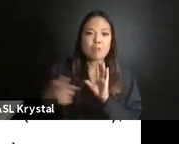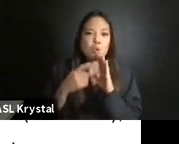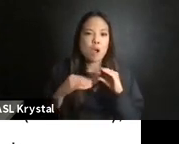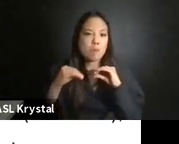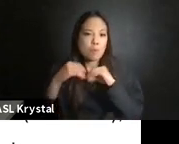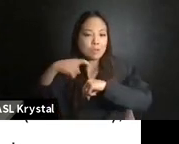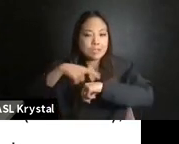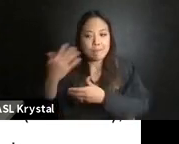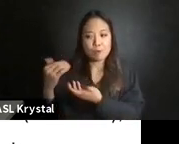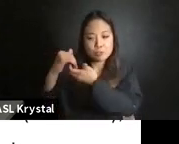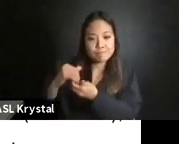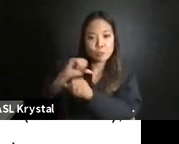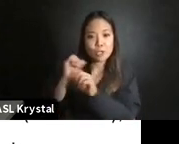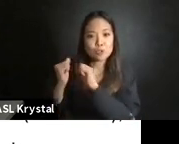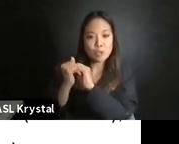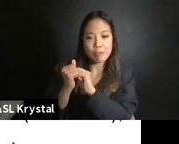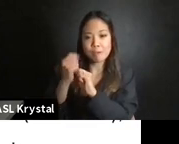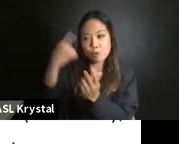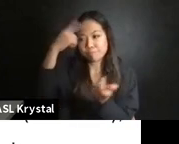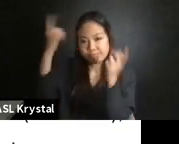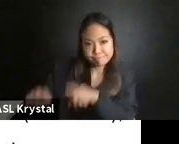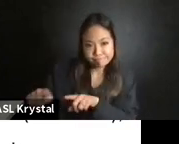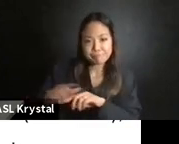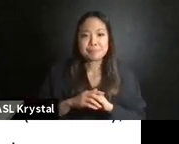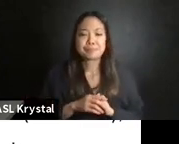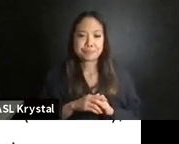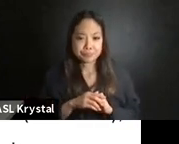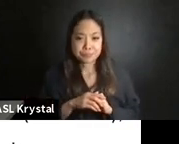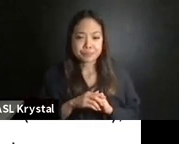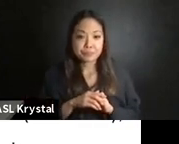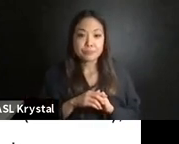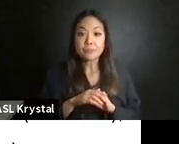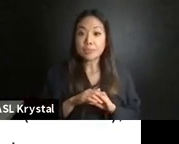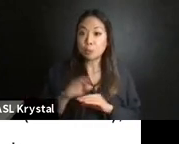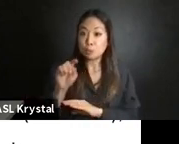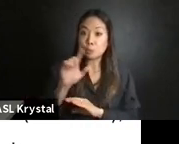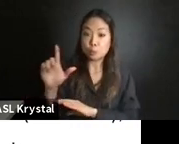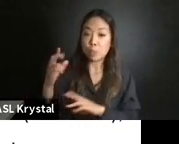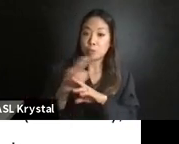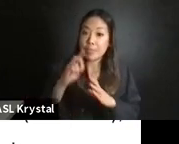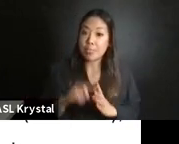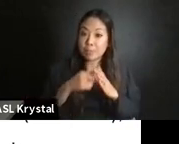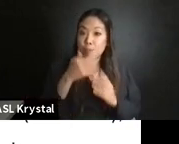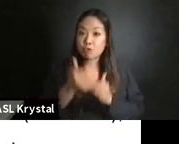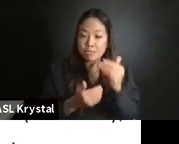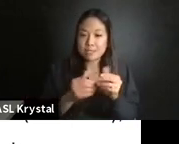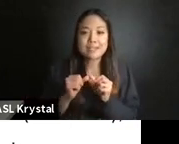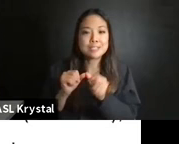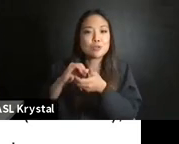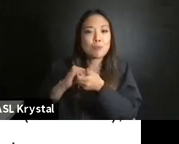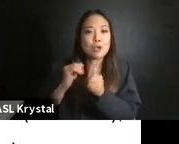consensus we commit to using the tool from the beginning of the process as we continue to partner with the division of equity and